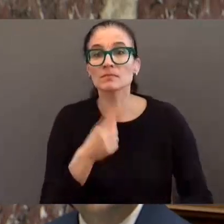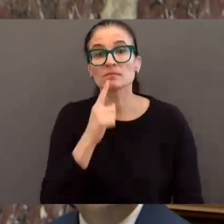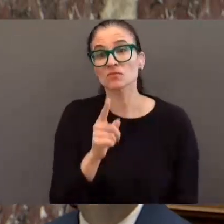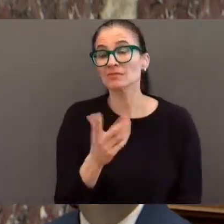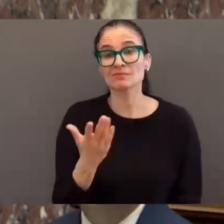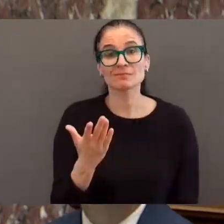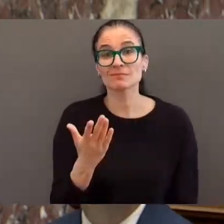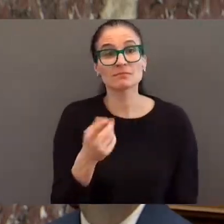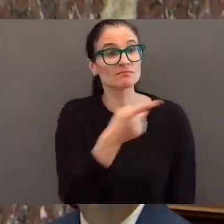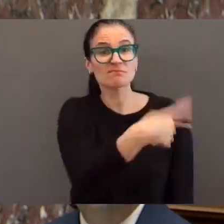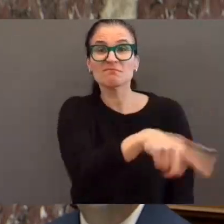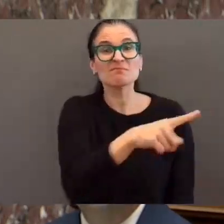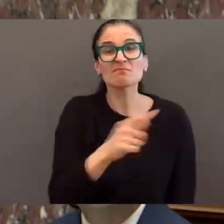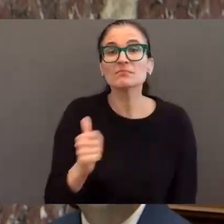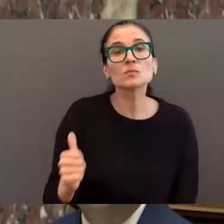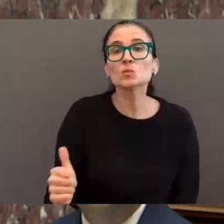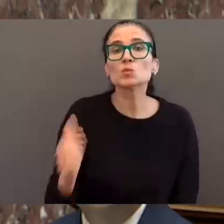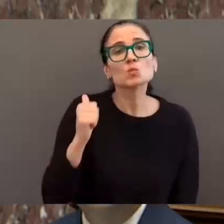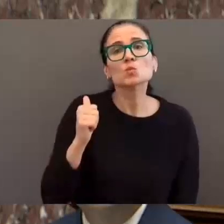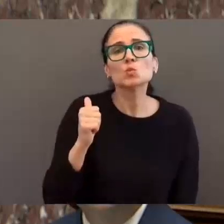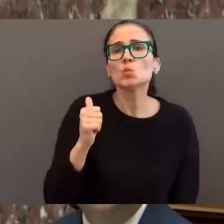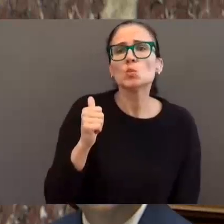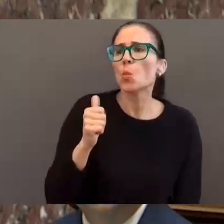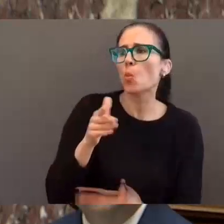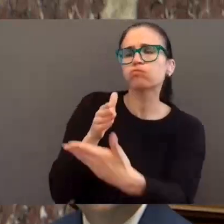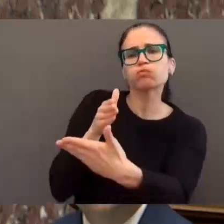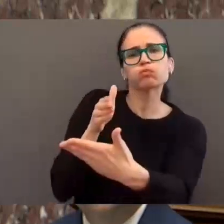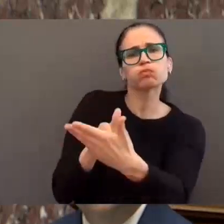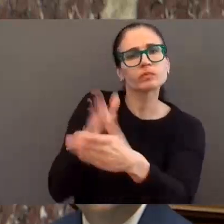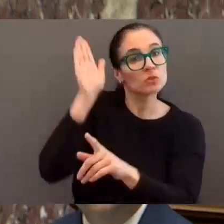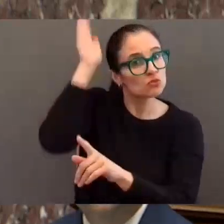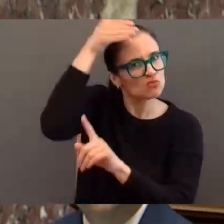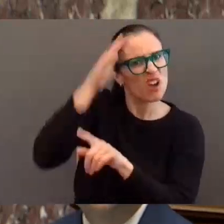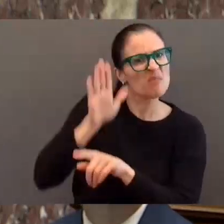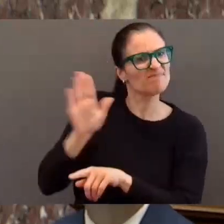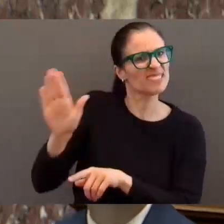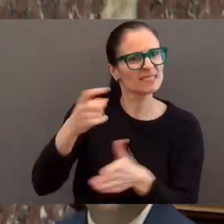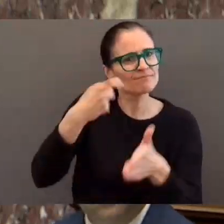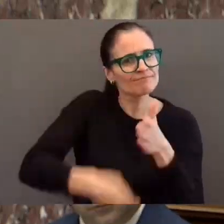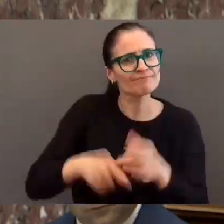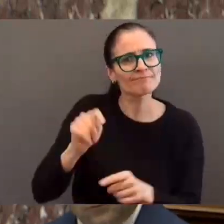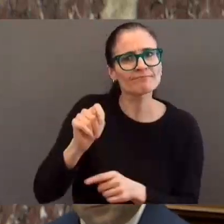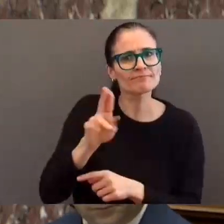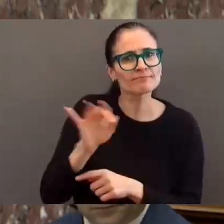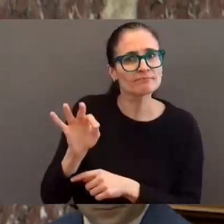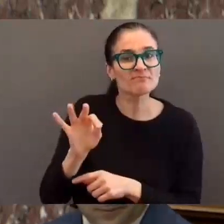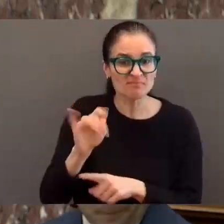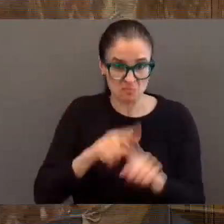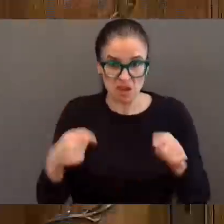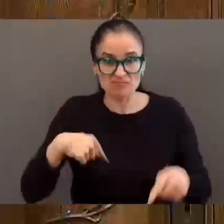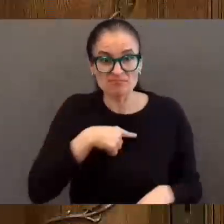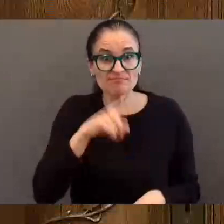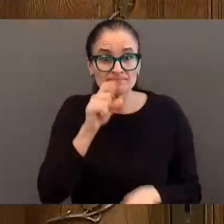We're focused on getting people with addictions and treatments that they need.